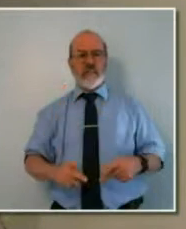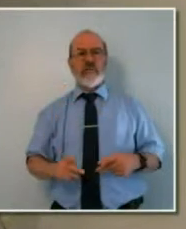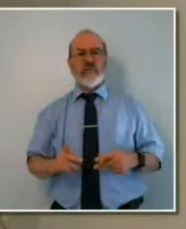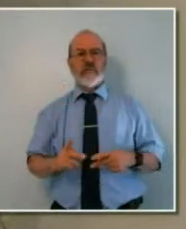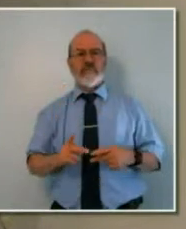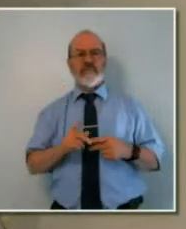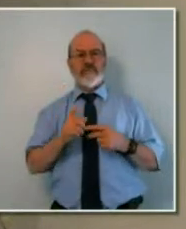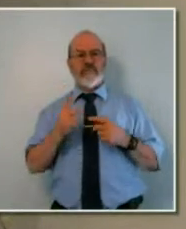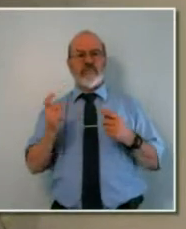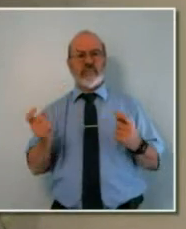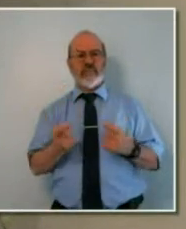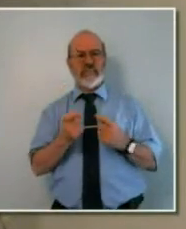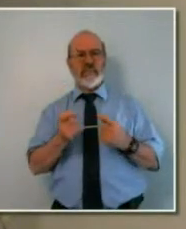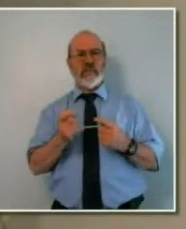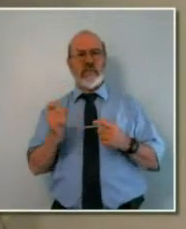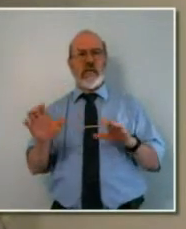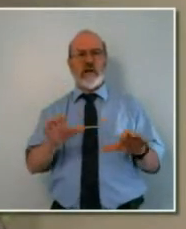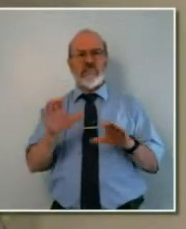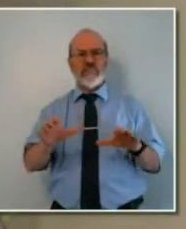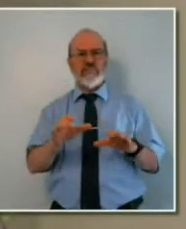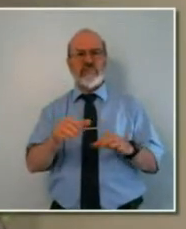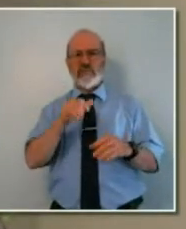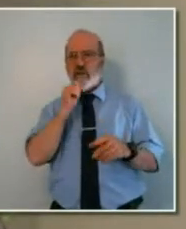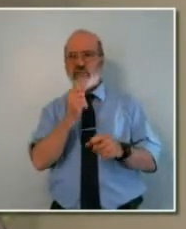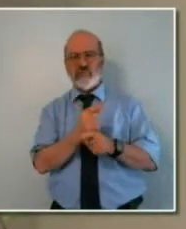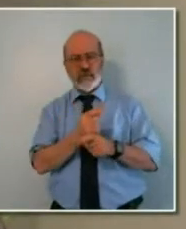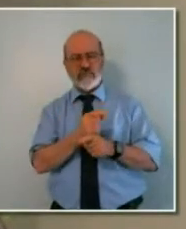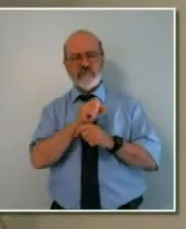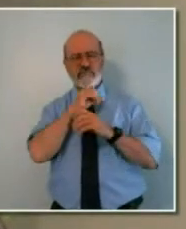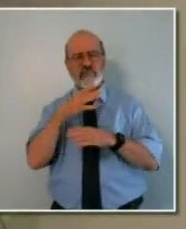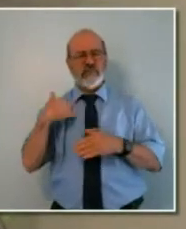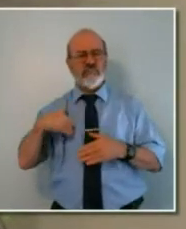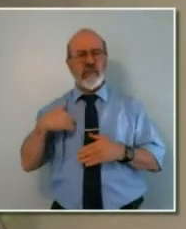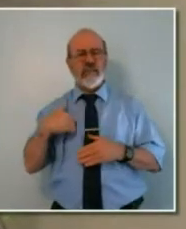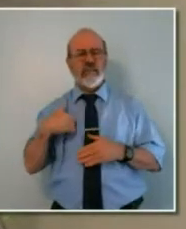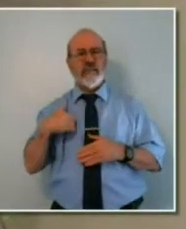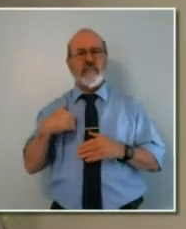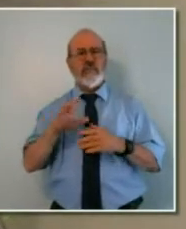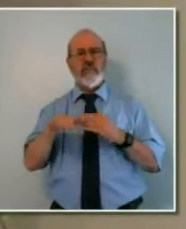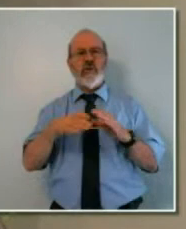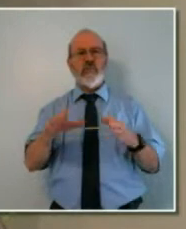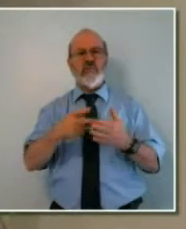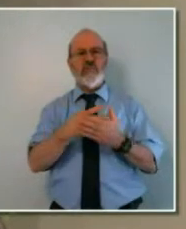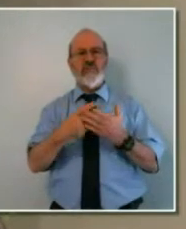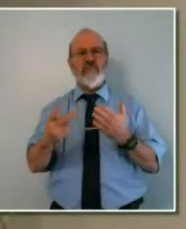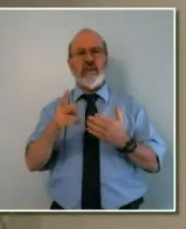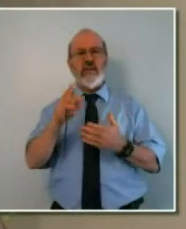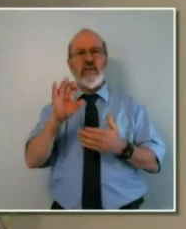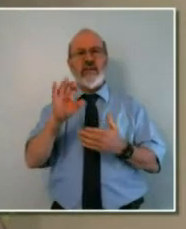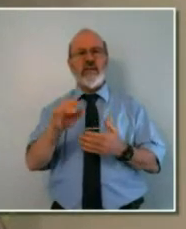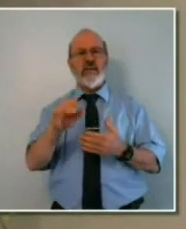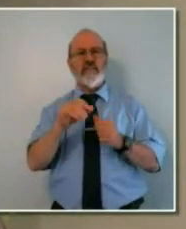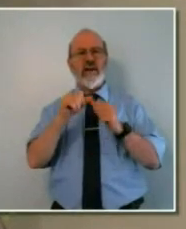unclean. Our performances are as filthy rags. And we all do fade as a leaf.